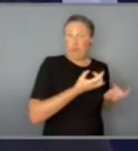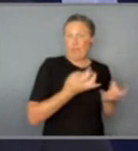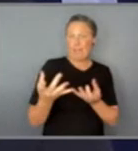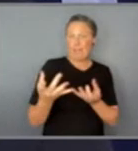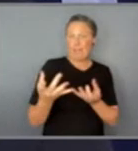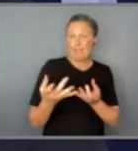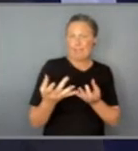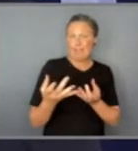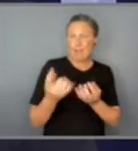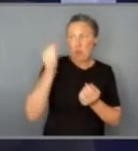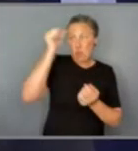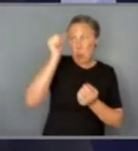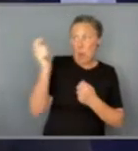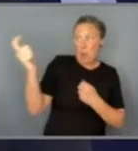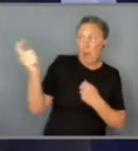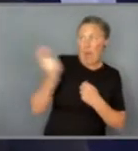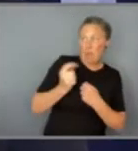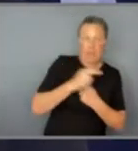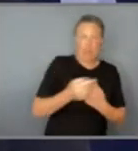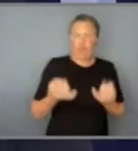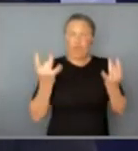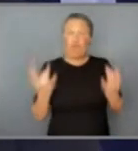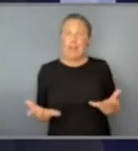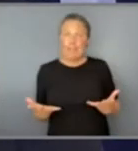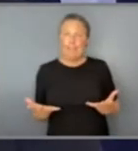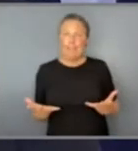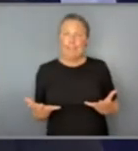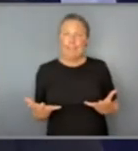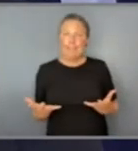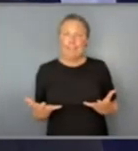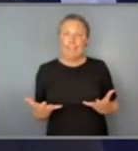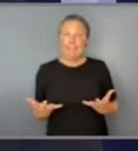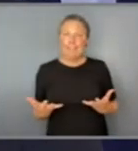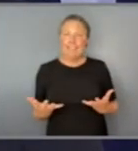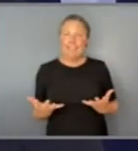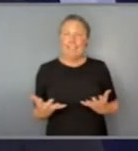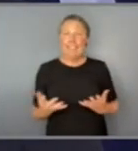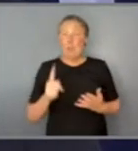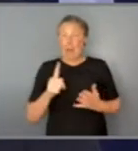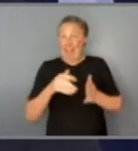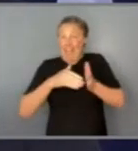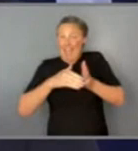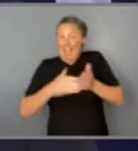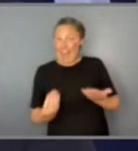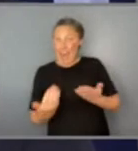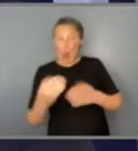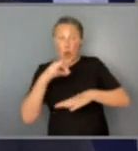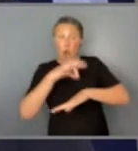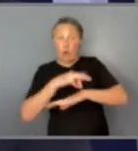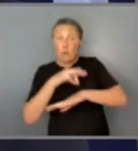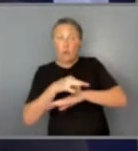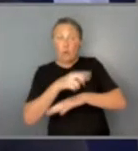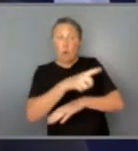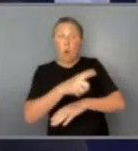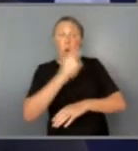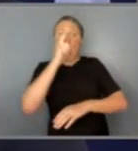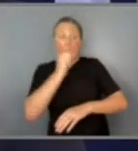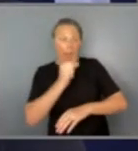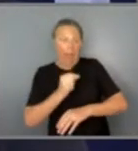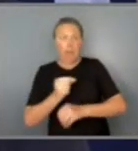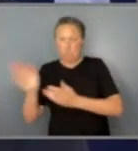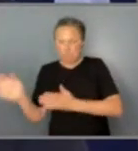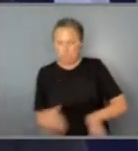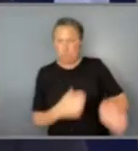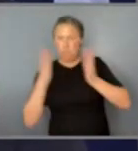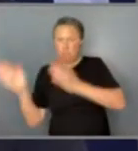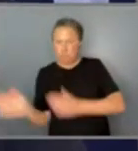Omicron has certainly been one of those. But we are seeing in our hospital system them able to cope with the demand as it's